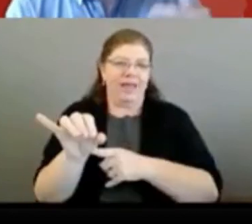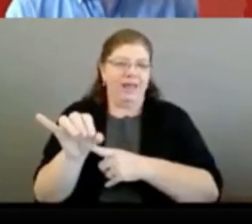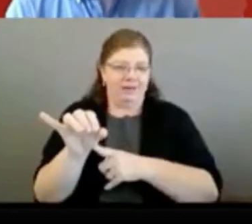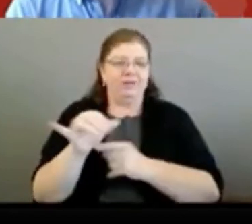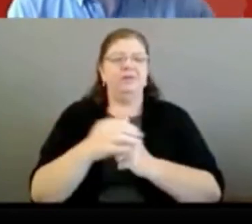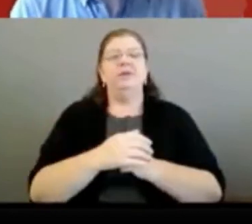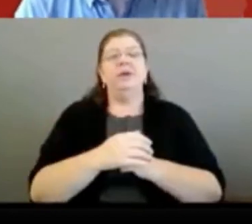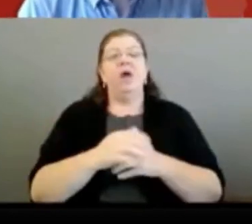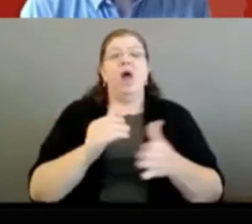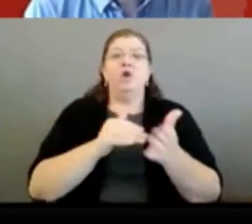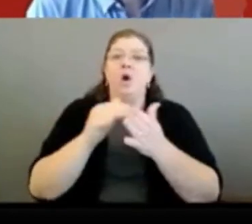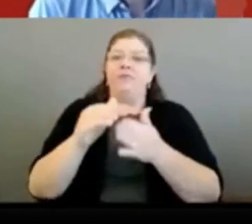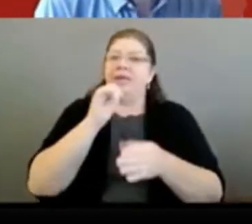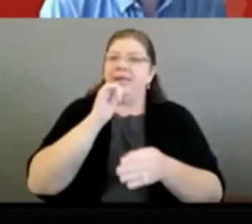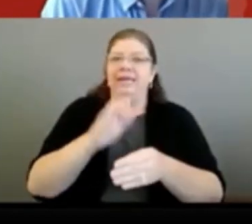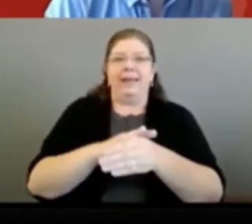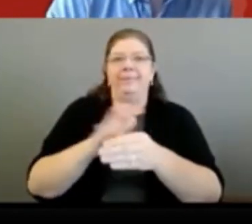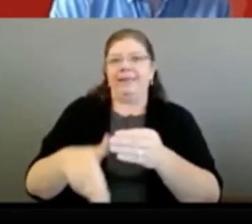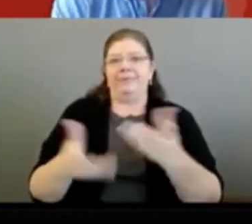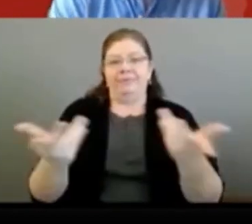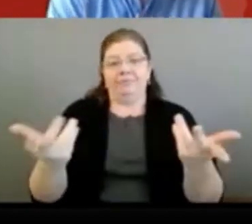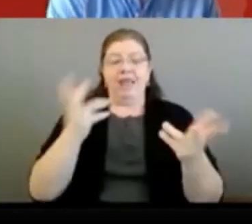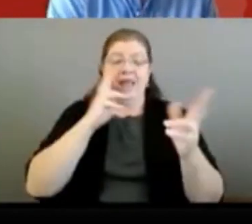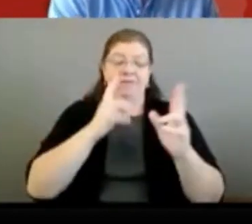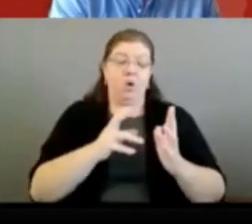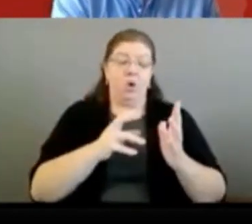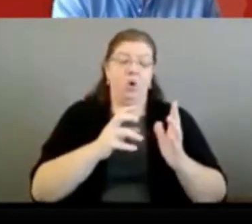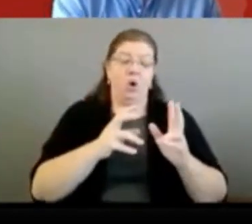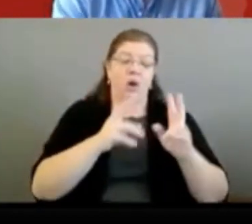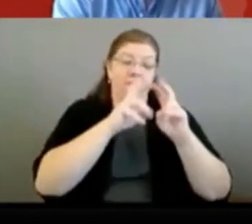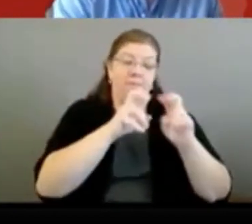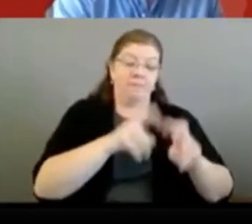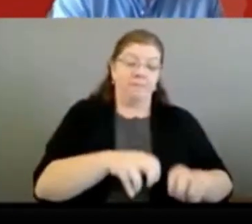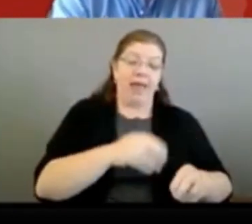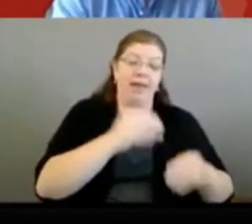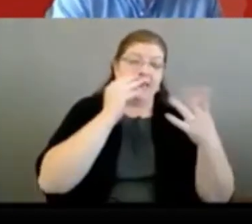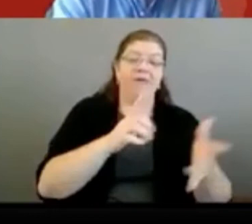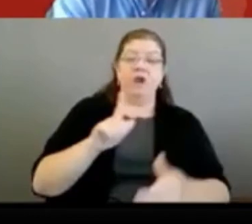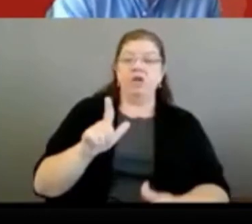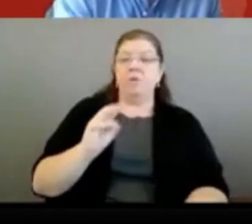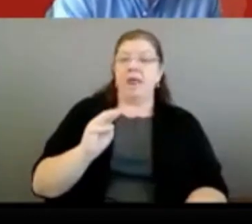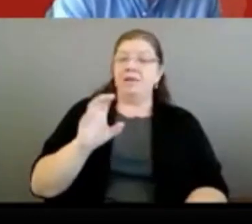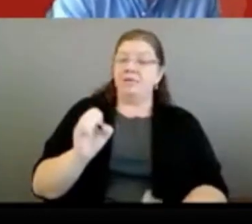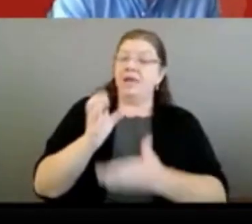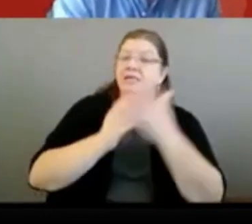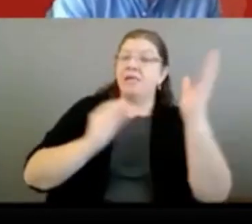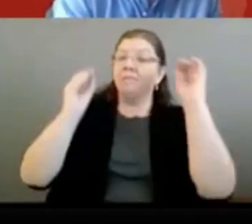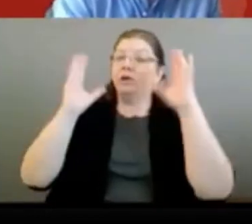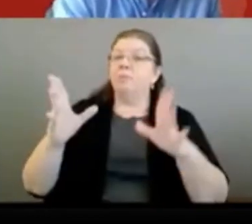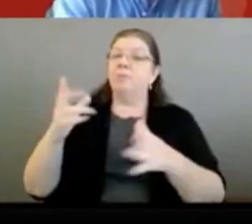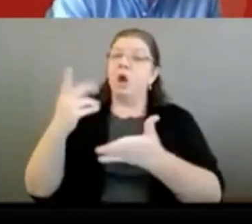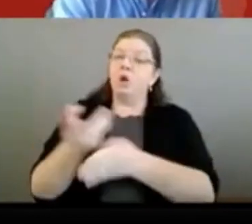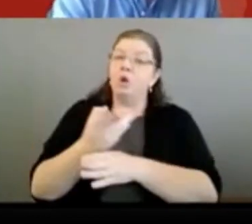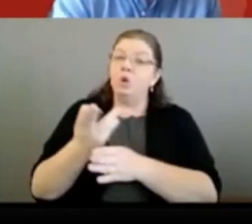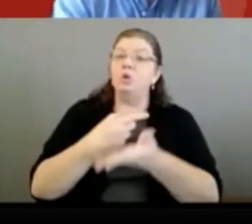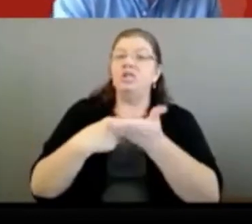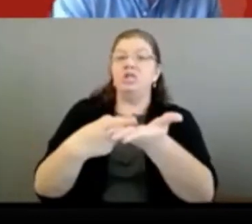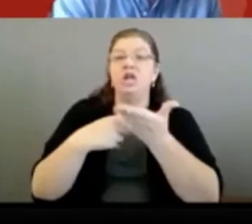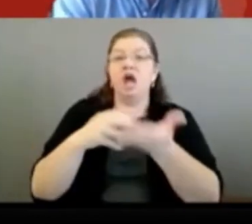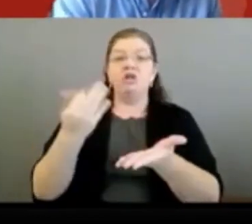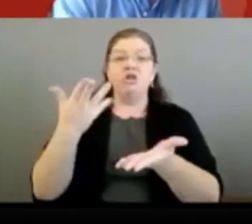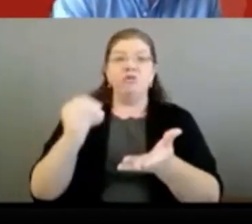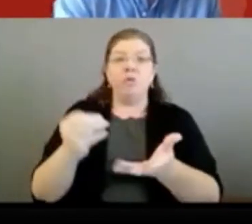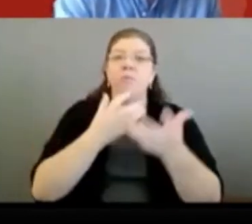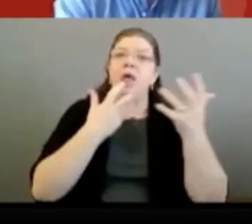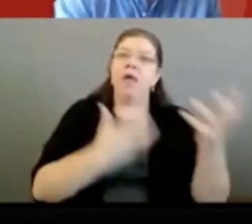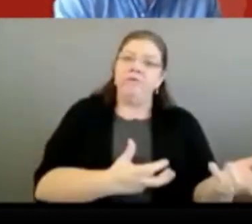often incomplete as well. So for example, if you're mining data from a learning management system, some teachers may use the discussion forums heavily, but other teachers